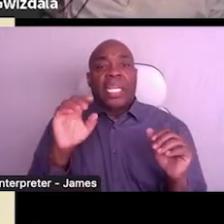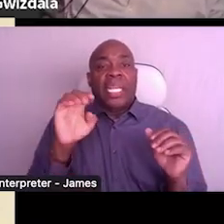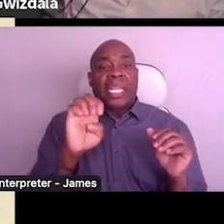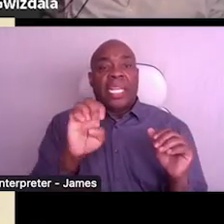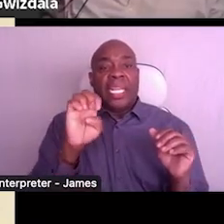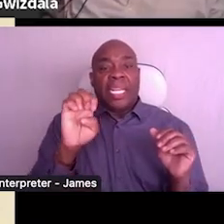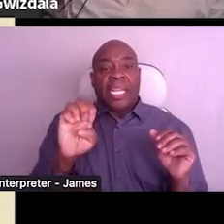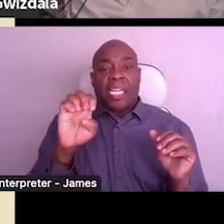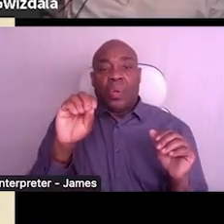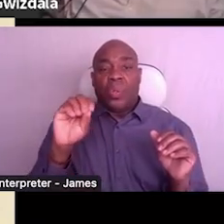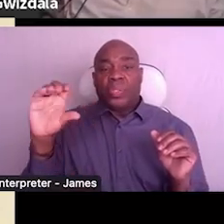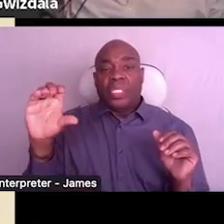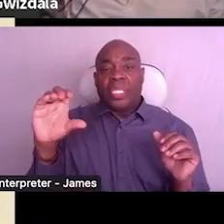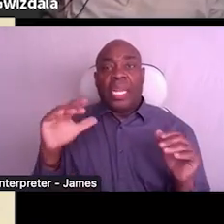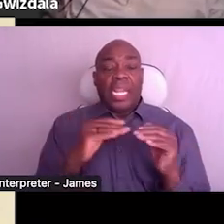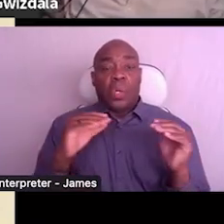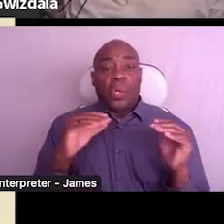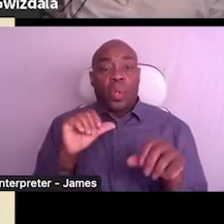Opportunity Commission.